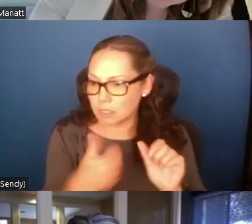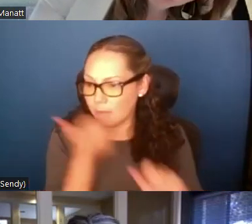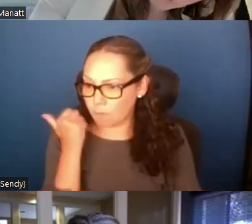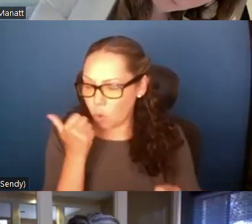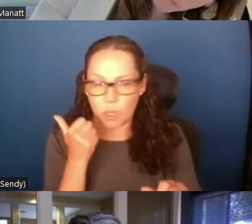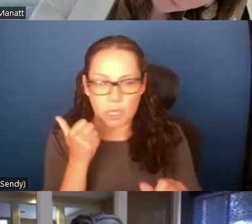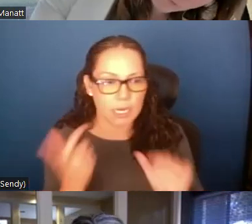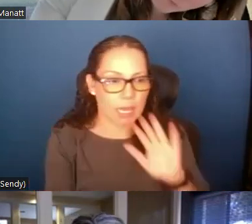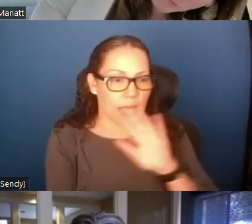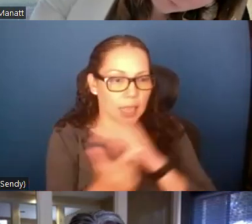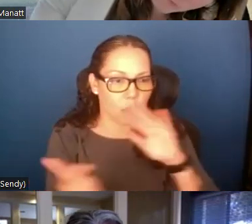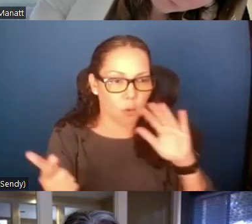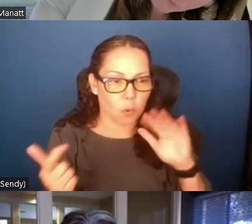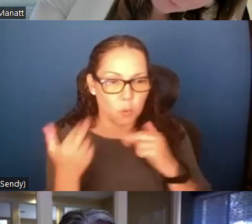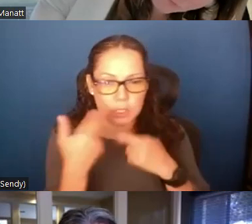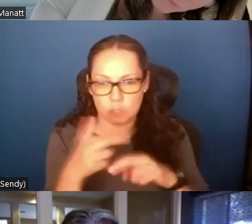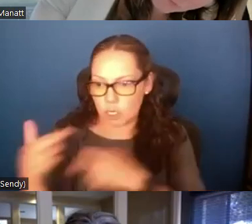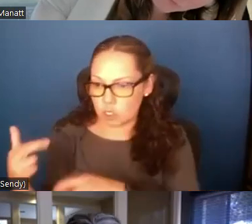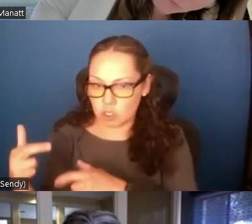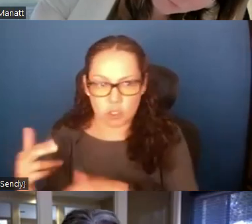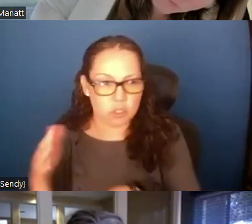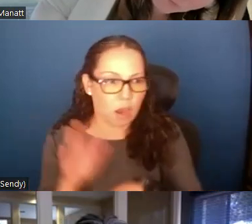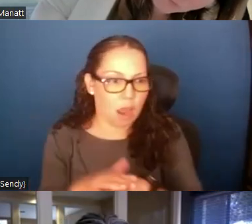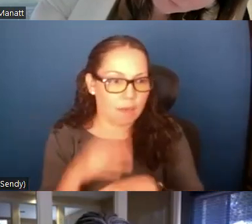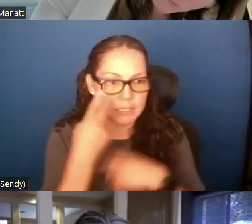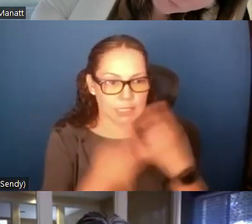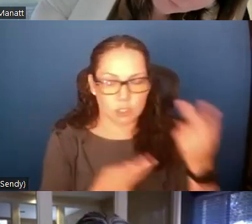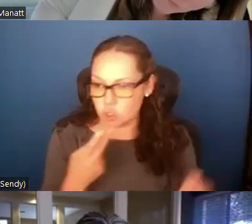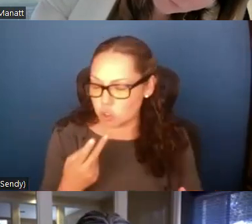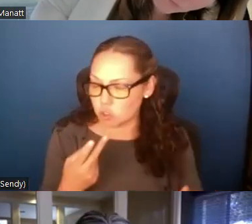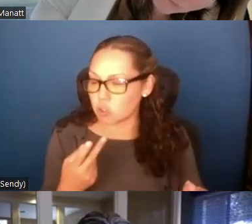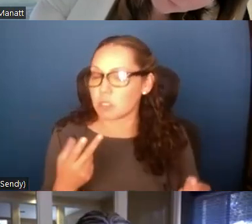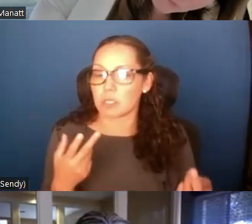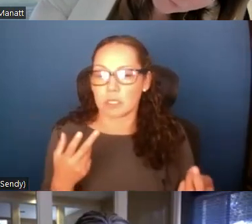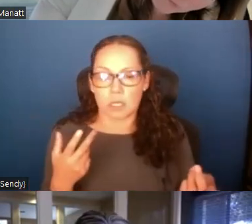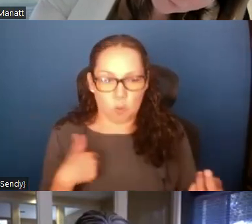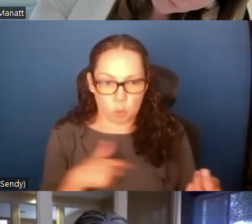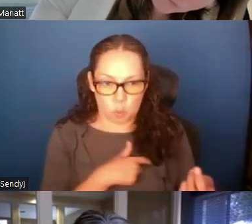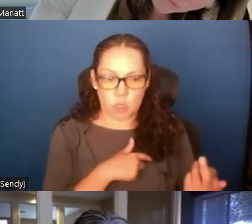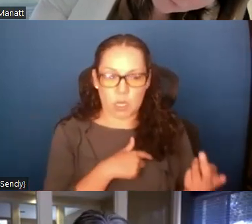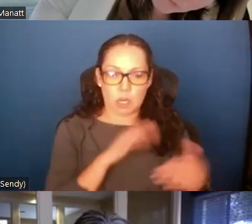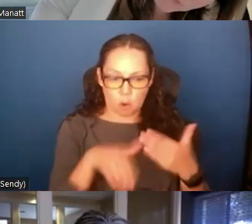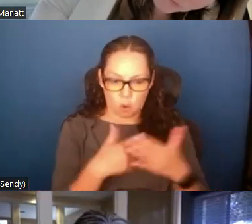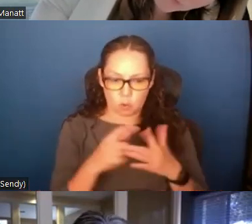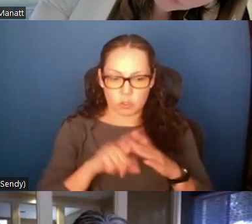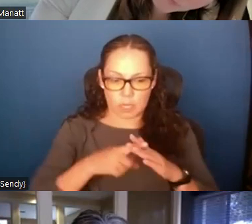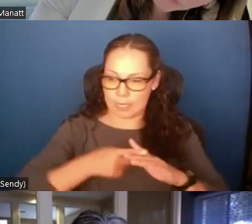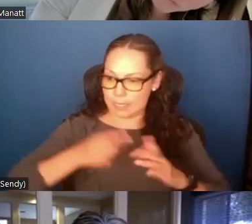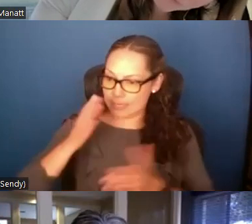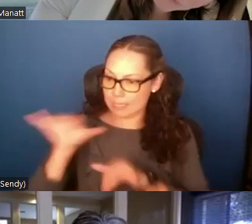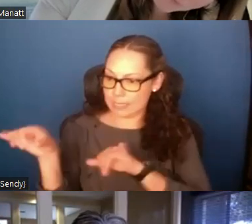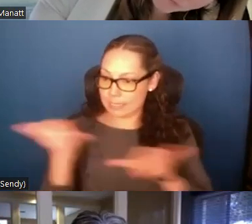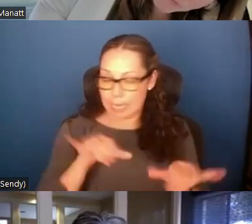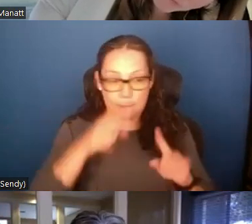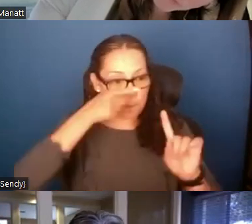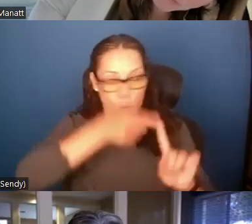illegal restrictions on visitation. Something that says we're all starting from the same point based on your county or the